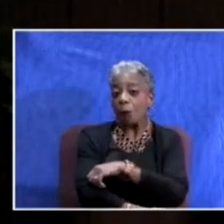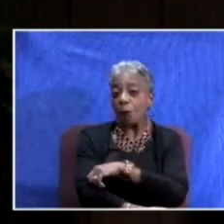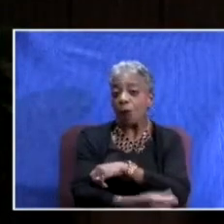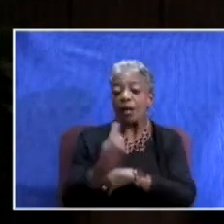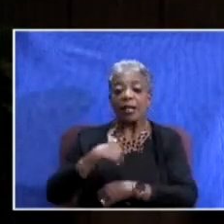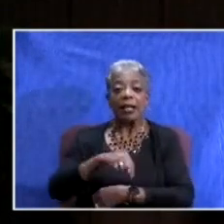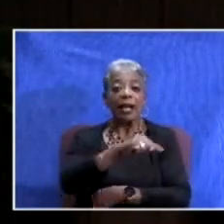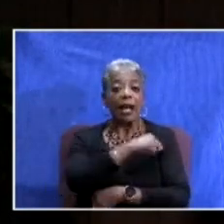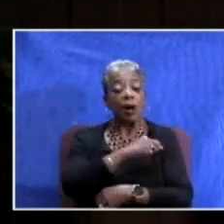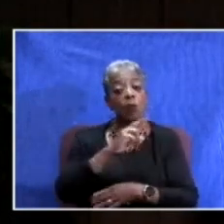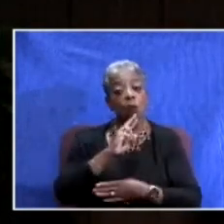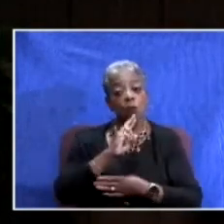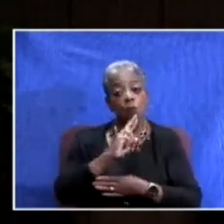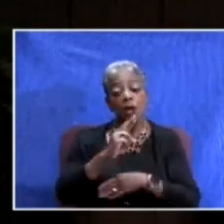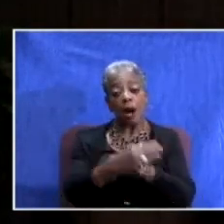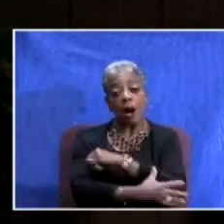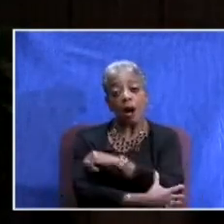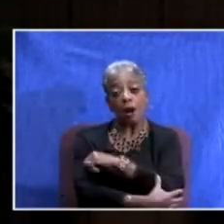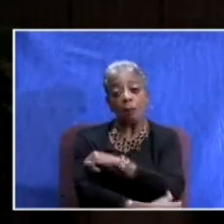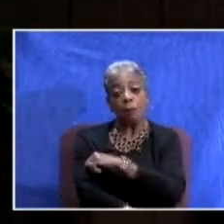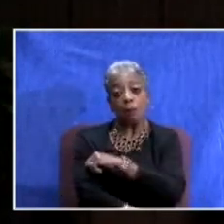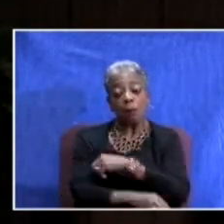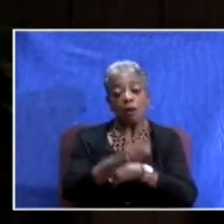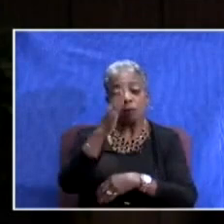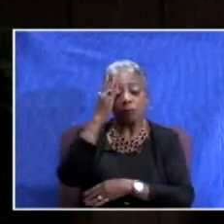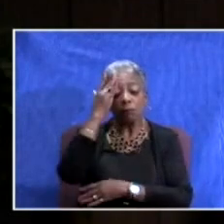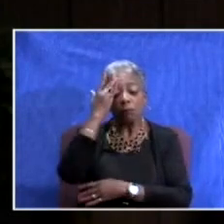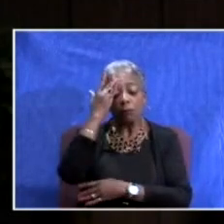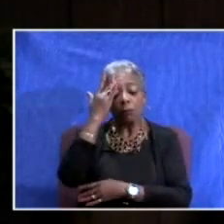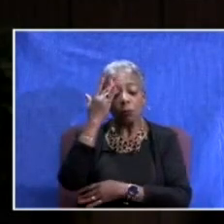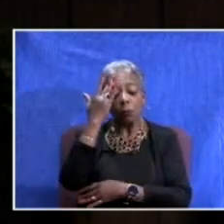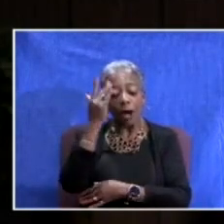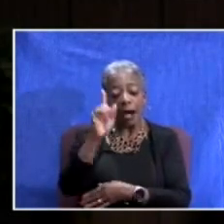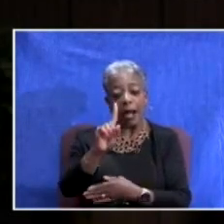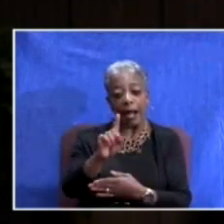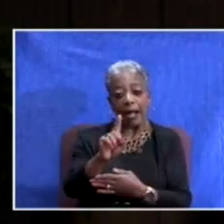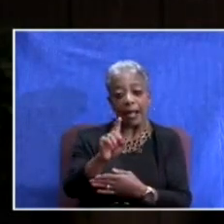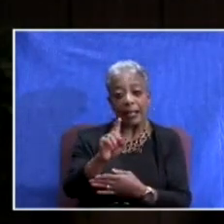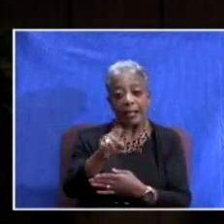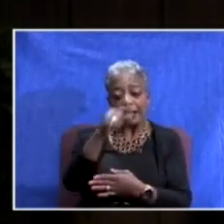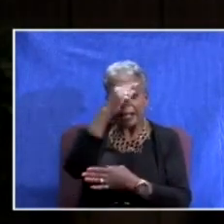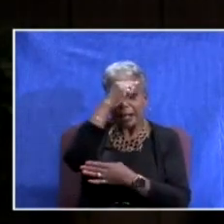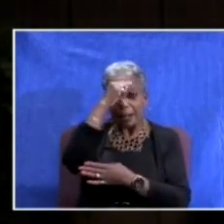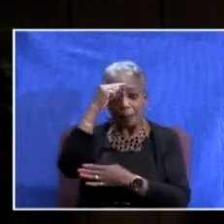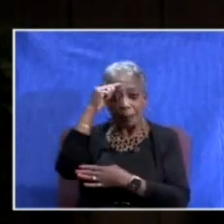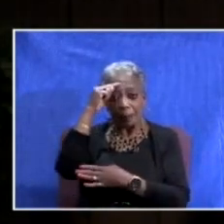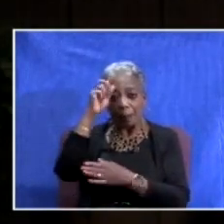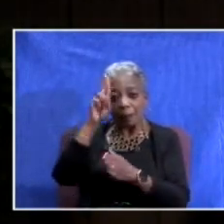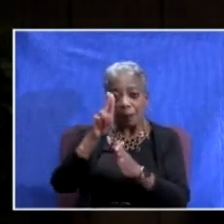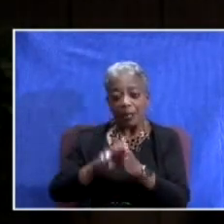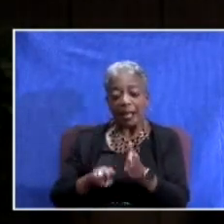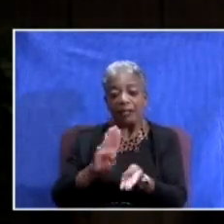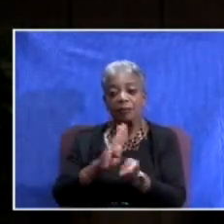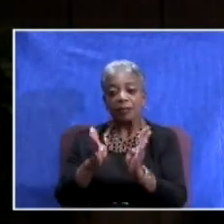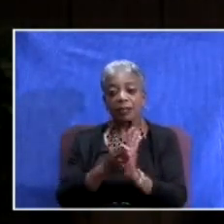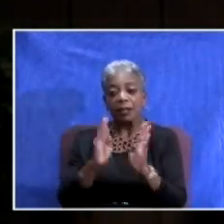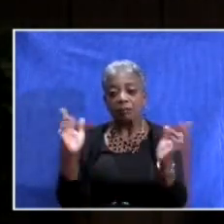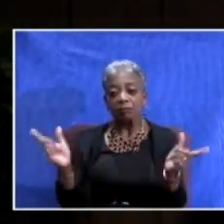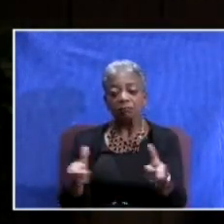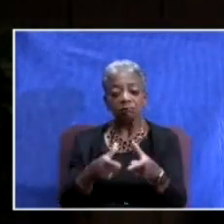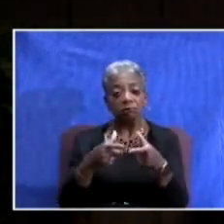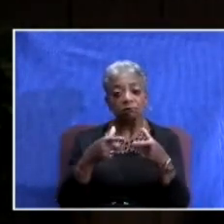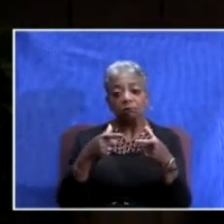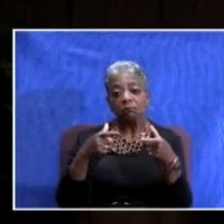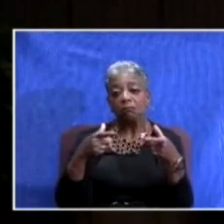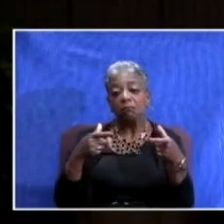the poorest expression of blackness in the country. Blackness is being expanded. You